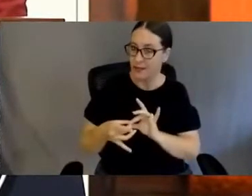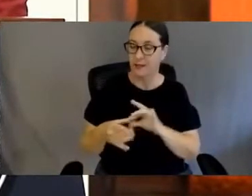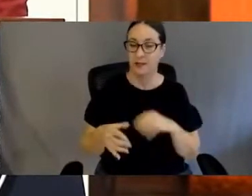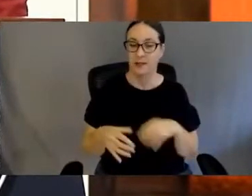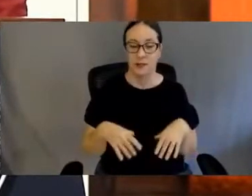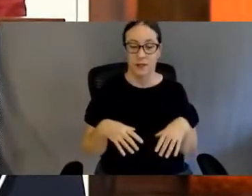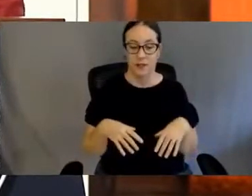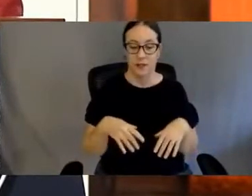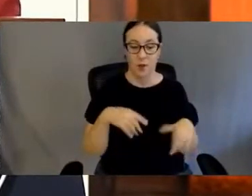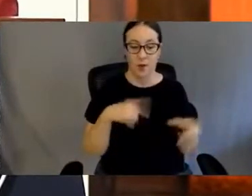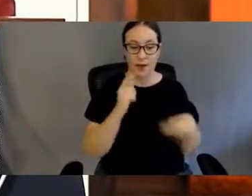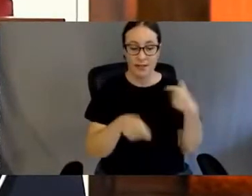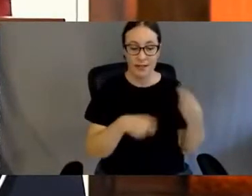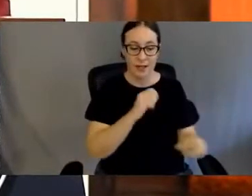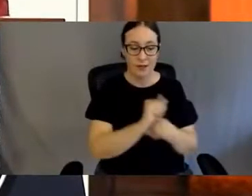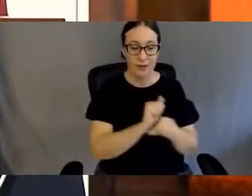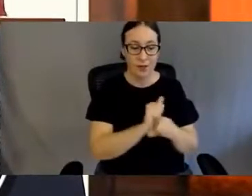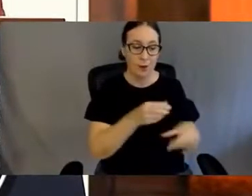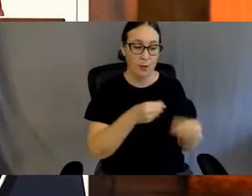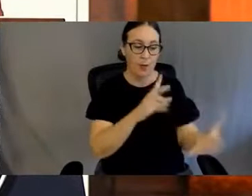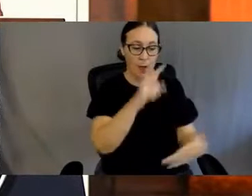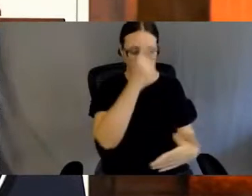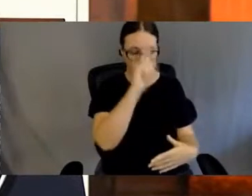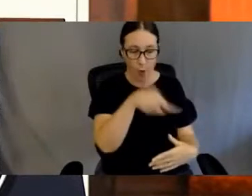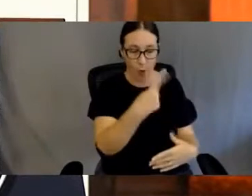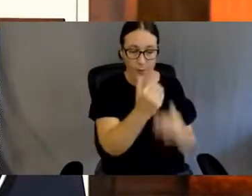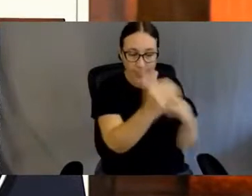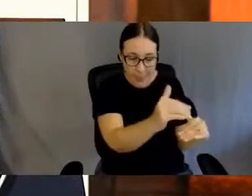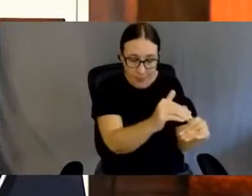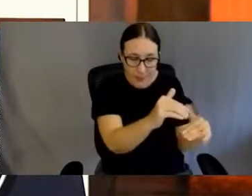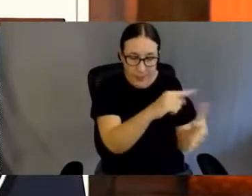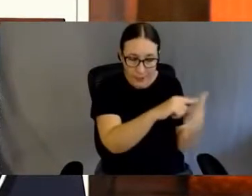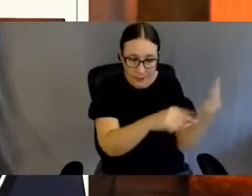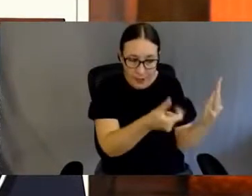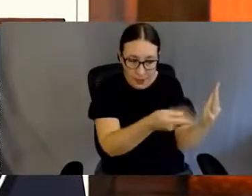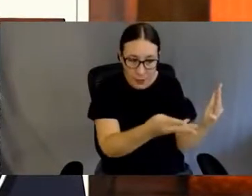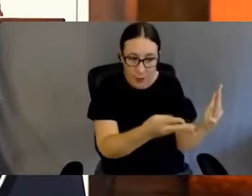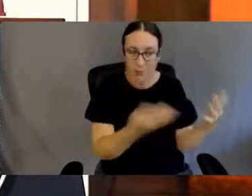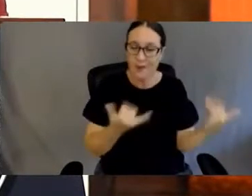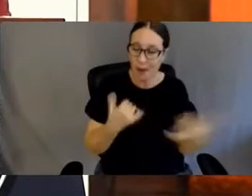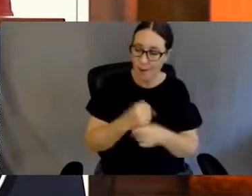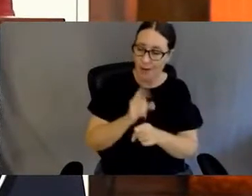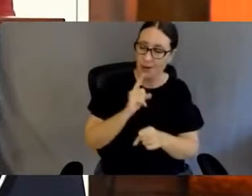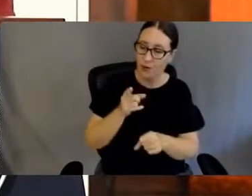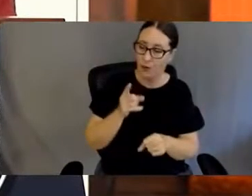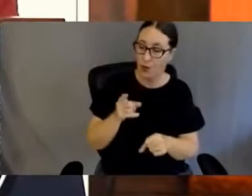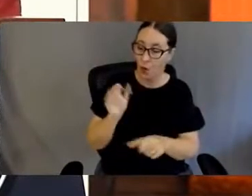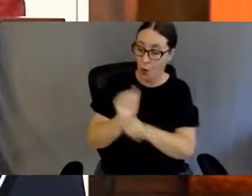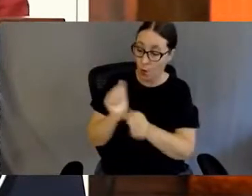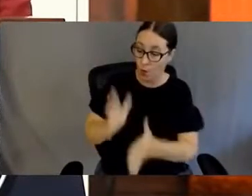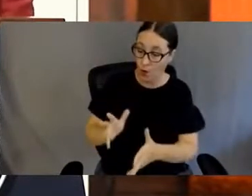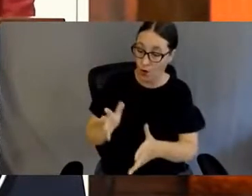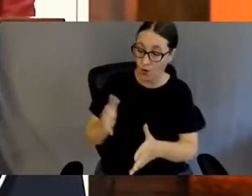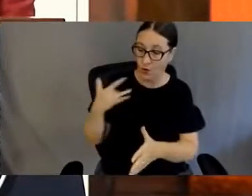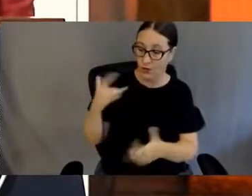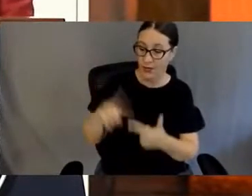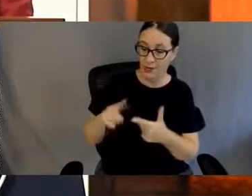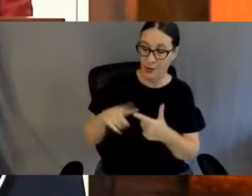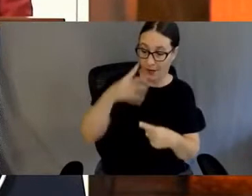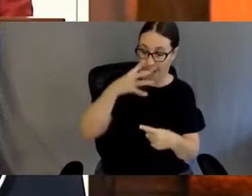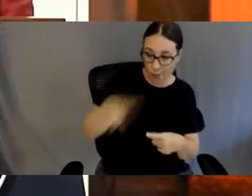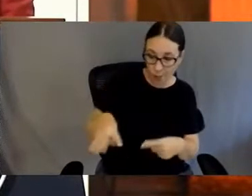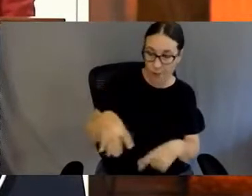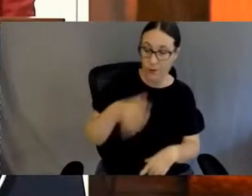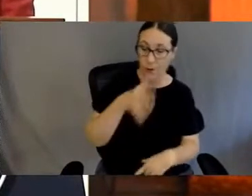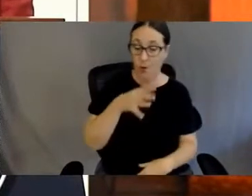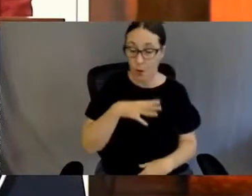select few, we're working to ensure that workers who have been left behind, women, people of color,